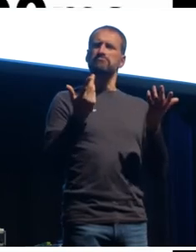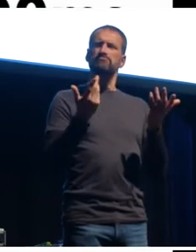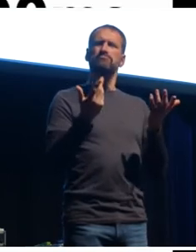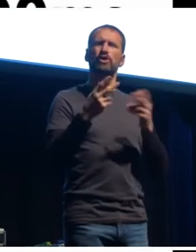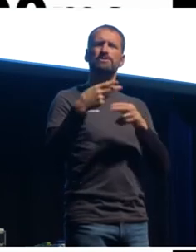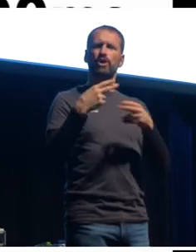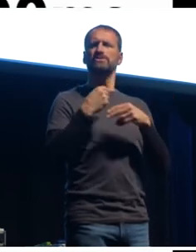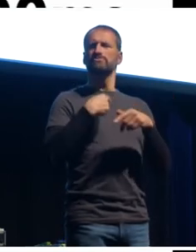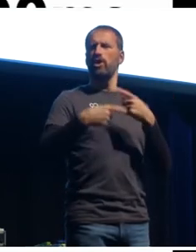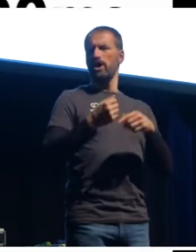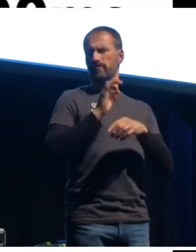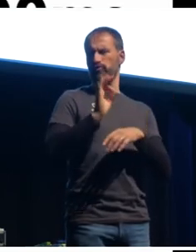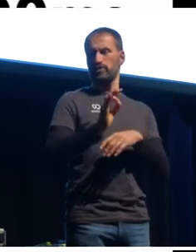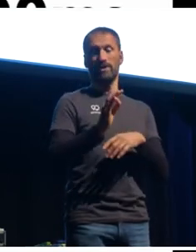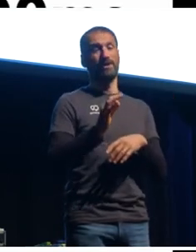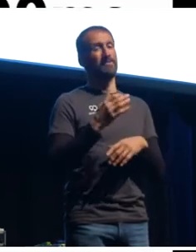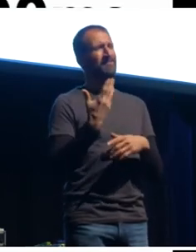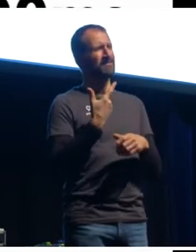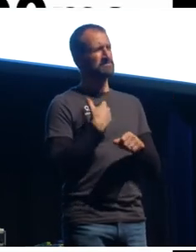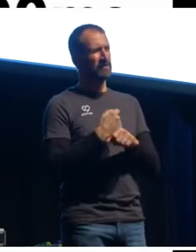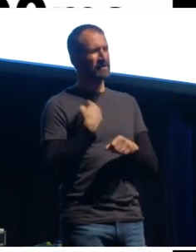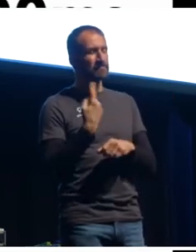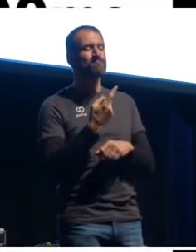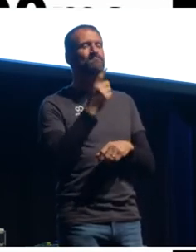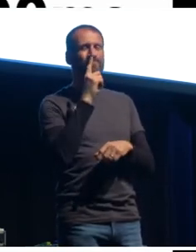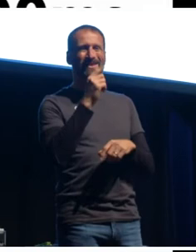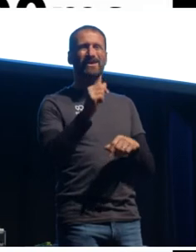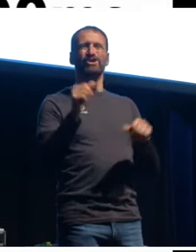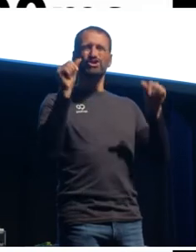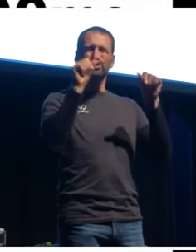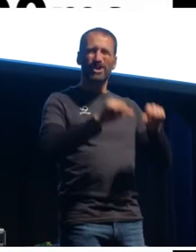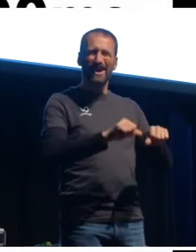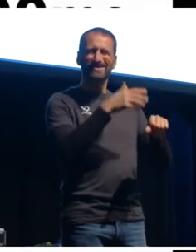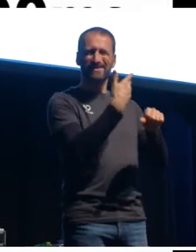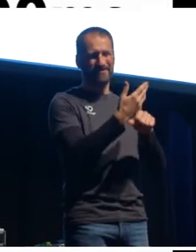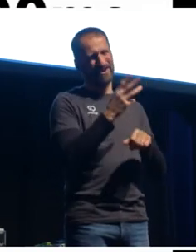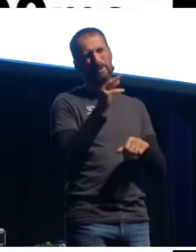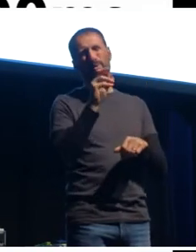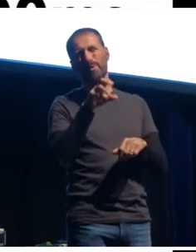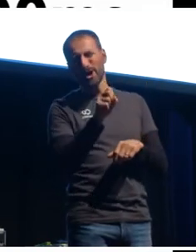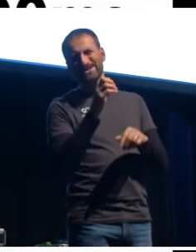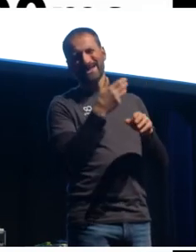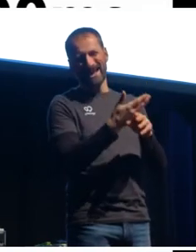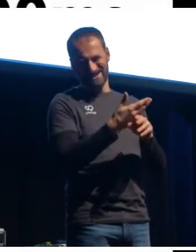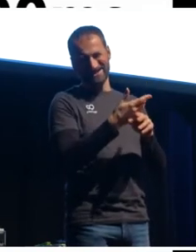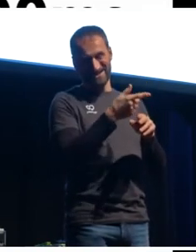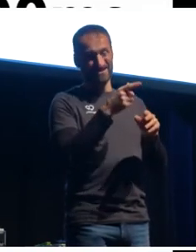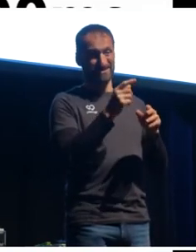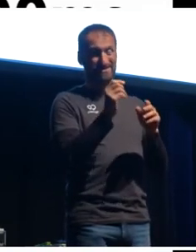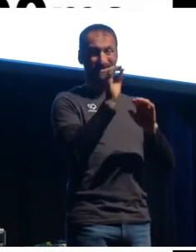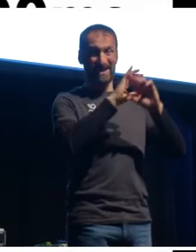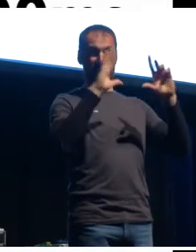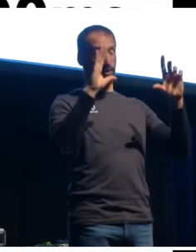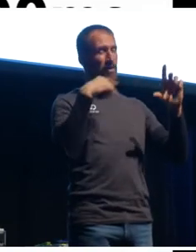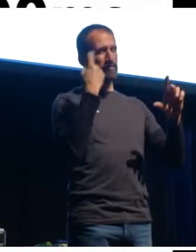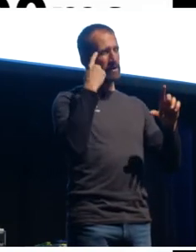if we tried something a little different? Instead of optimizing for the worst case scenario, maybe I can bank on statistics here. And because